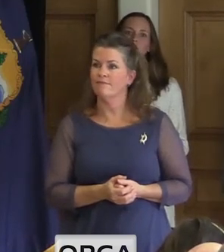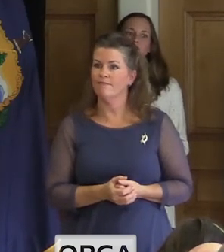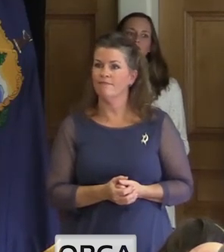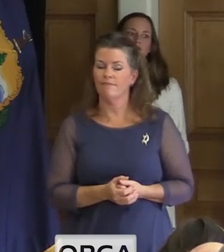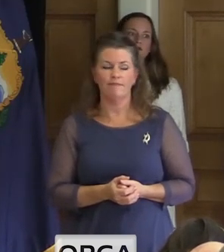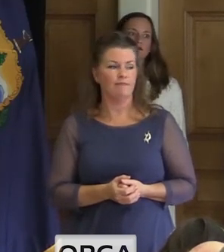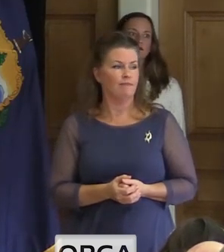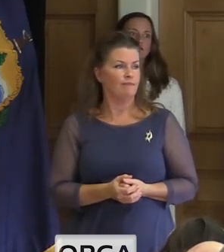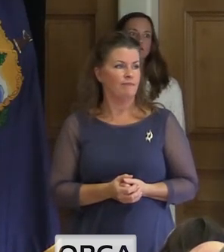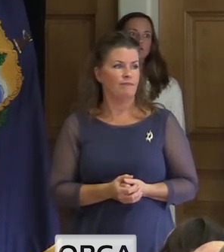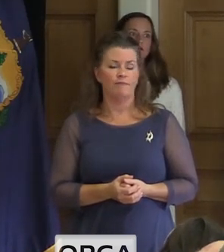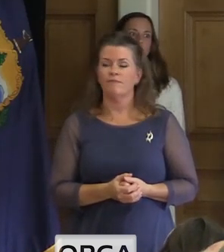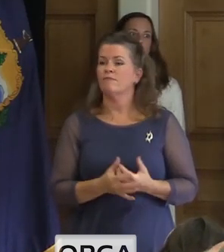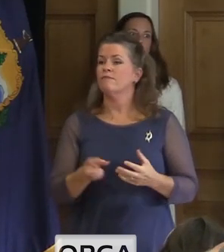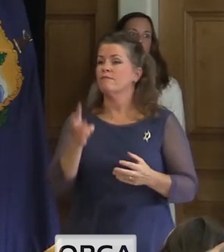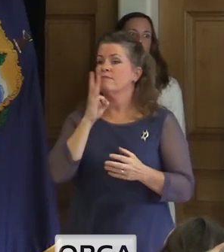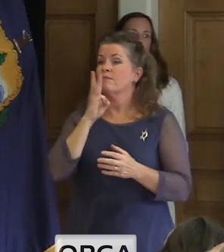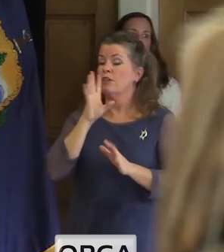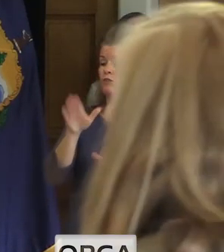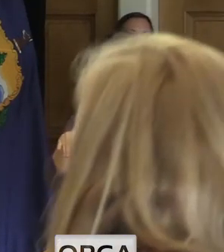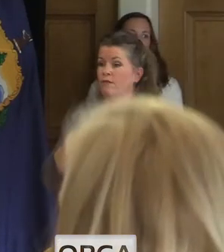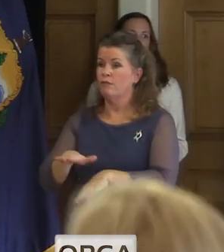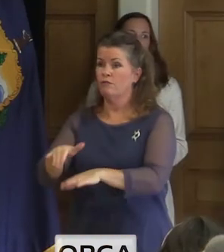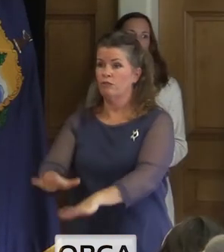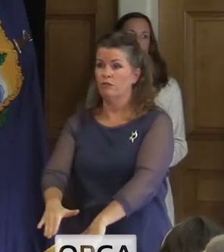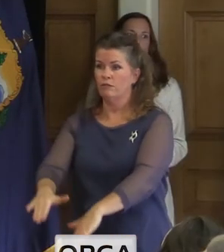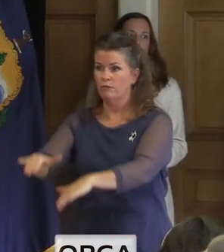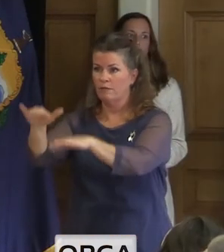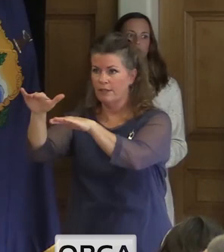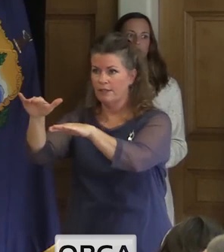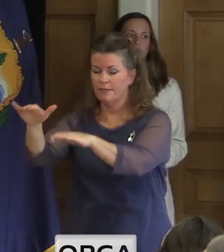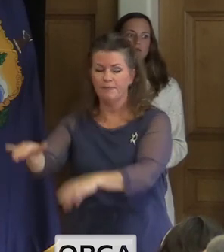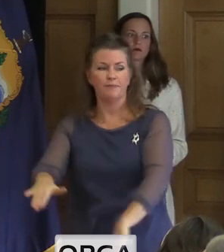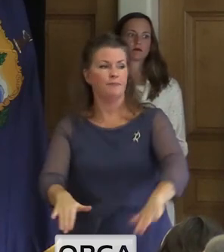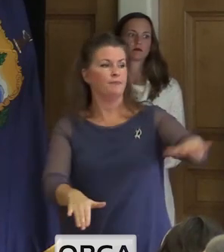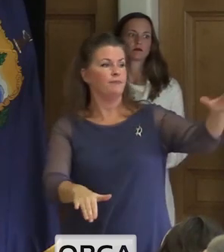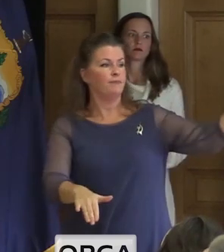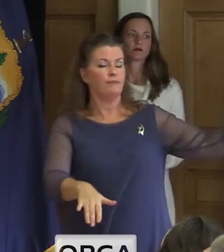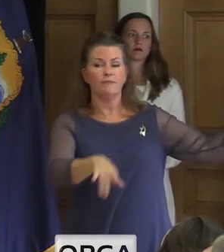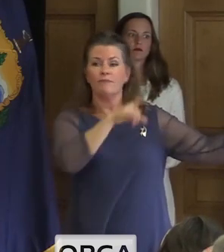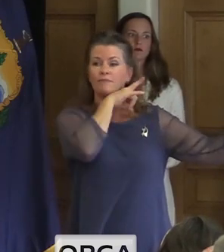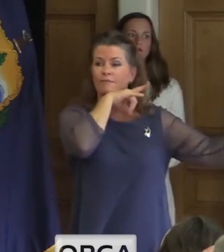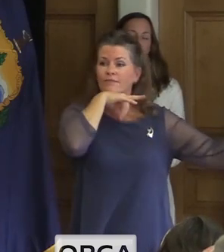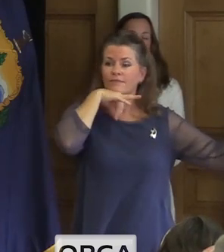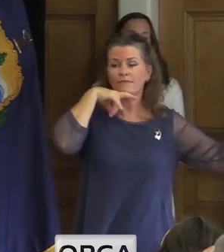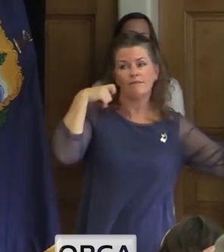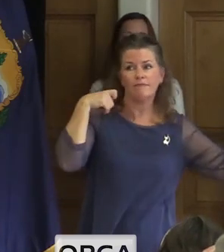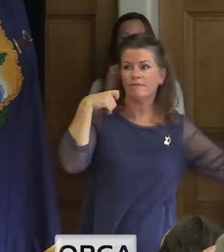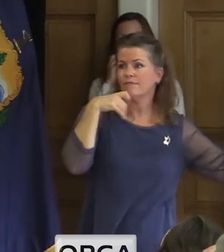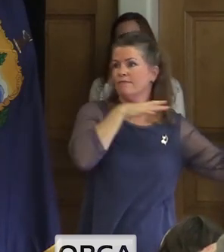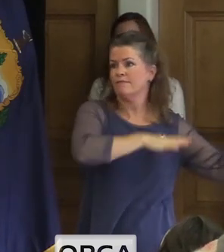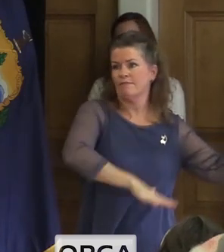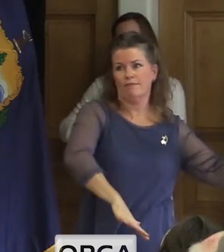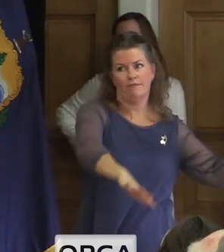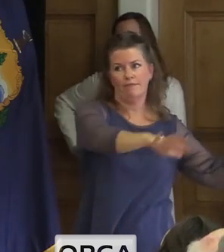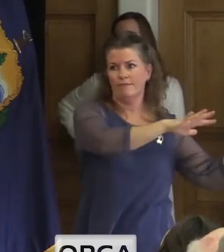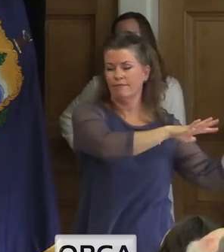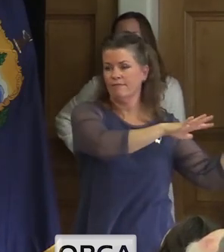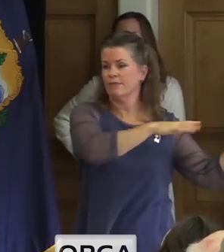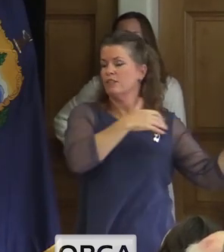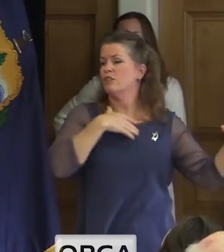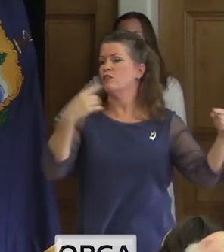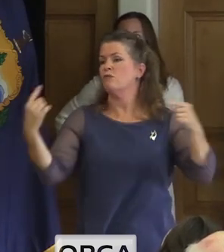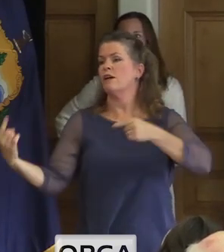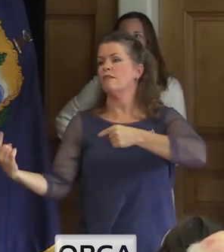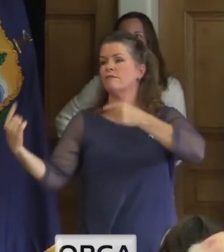got the oceans rising. You got droughts all across this country. You have extreme flooding. You have extreme